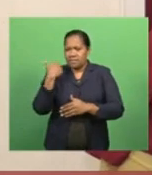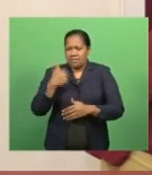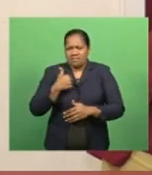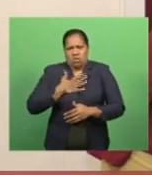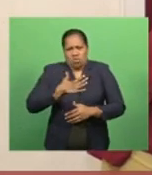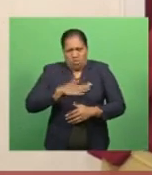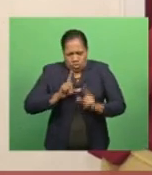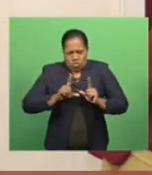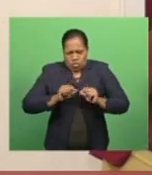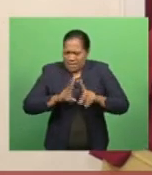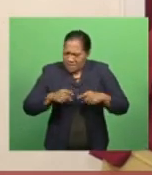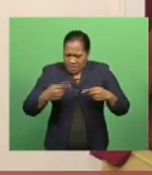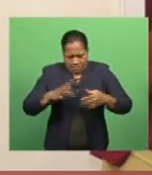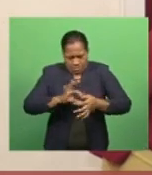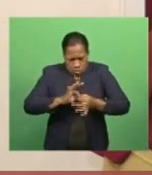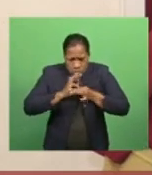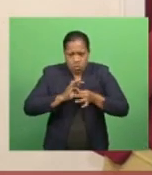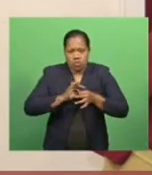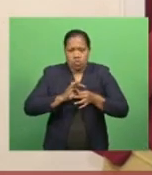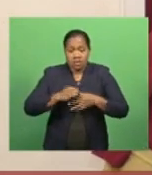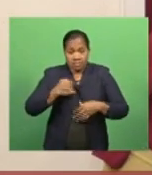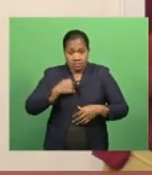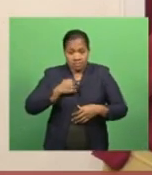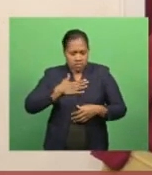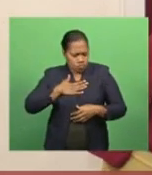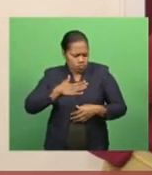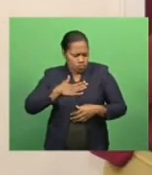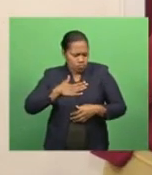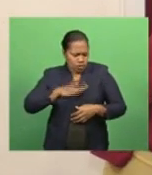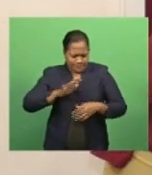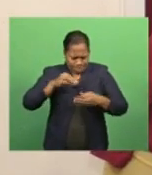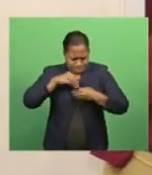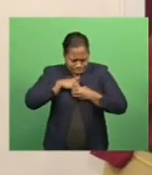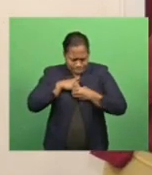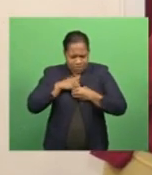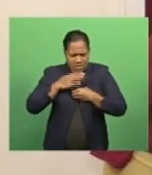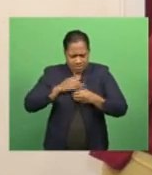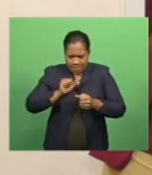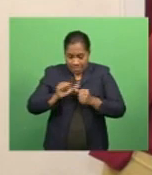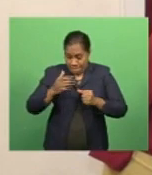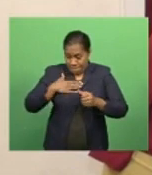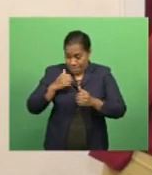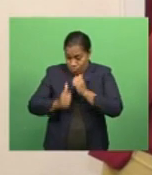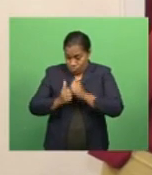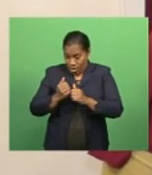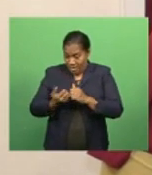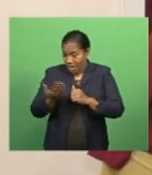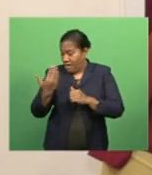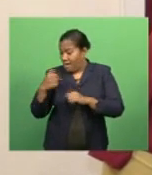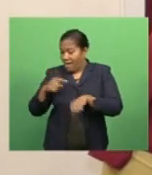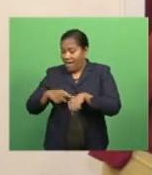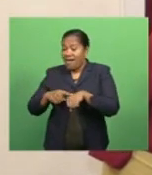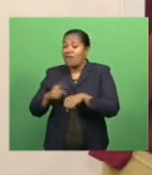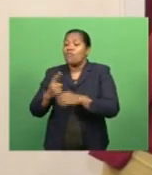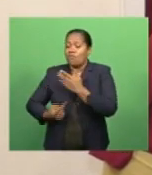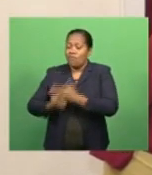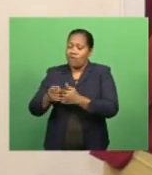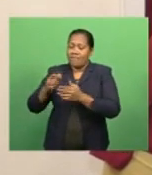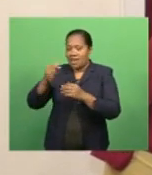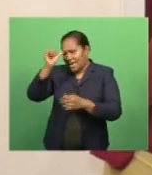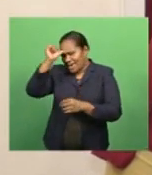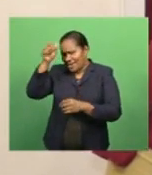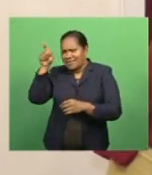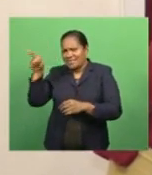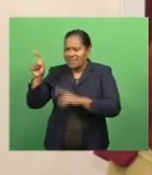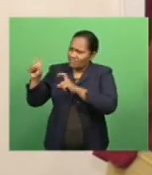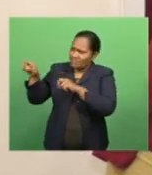something on my own. So I just tried my best with my brother. He was in India at that time. He was studying there. So he went to